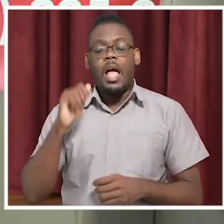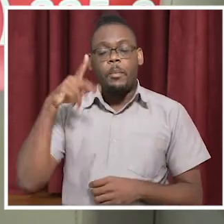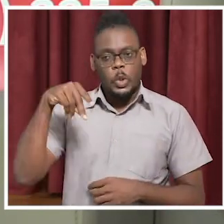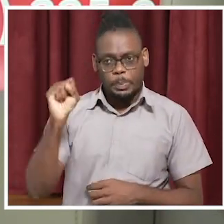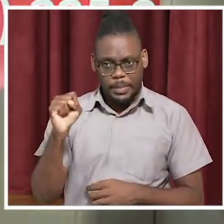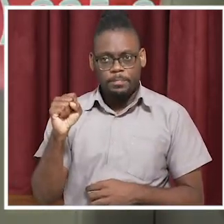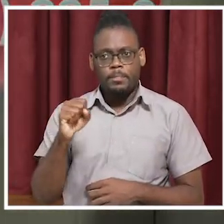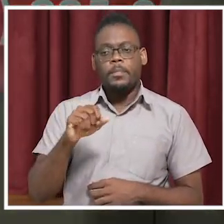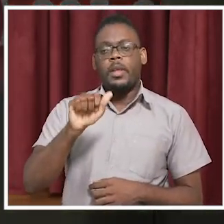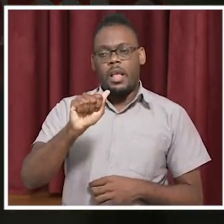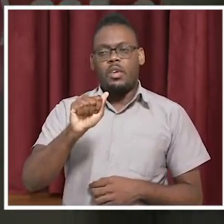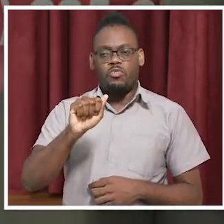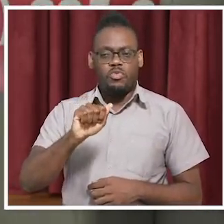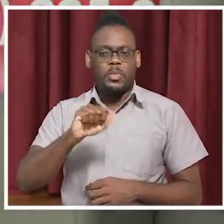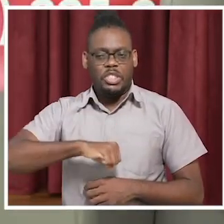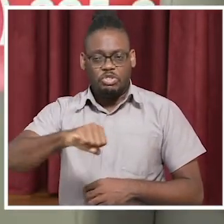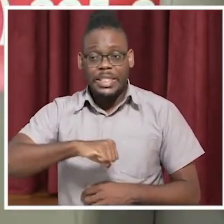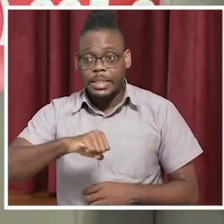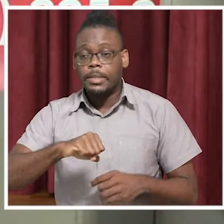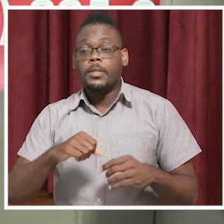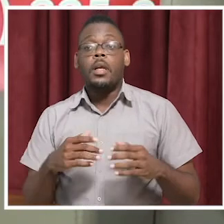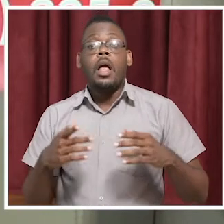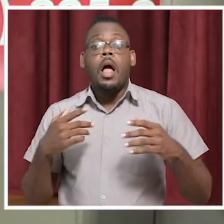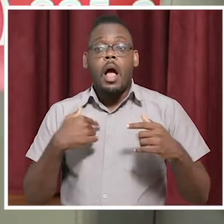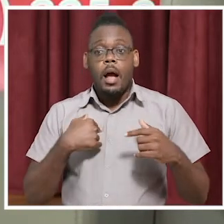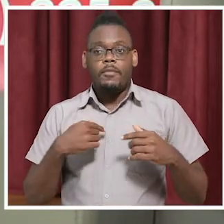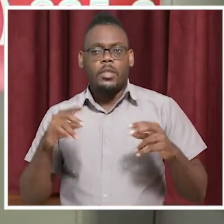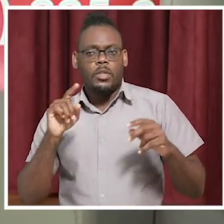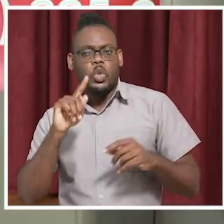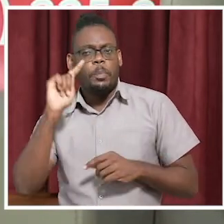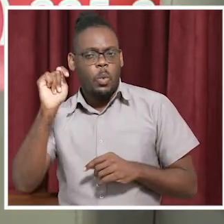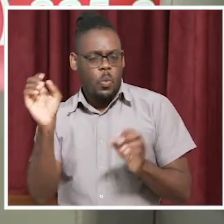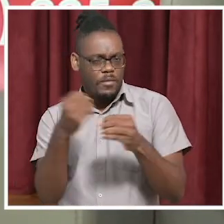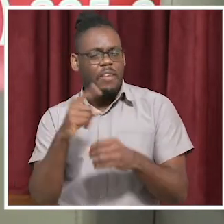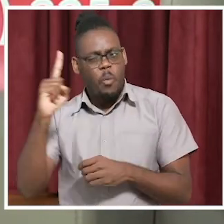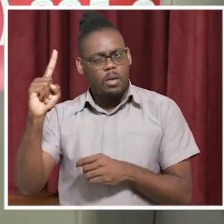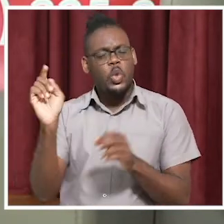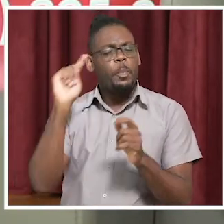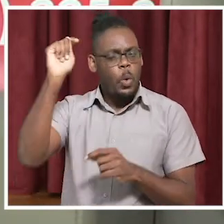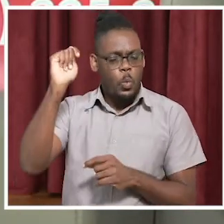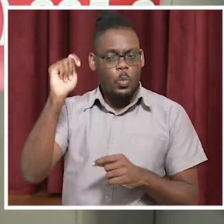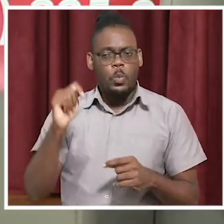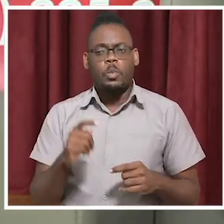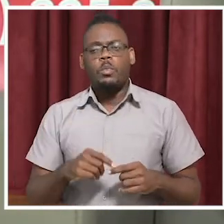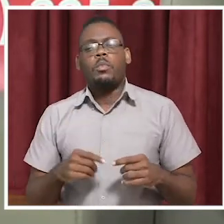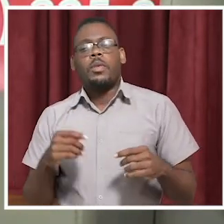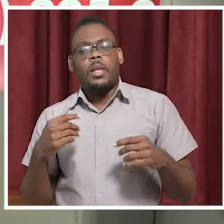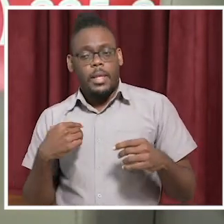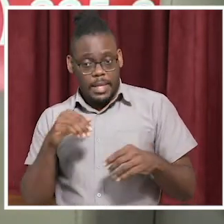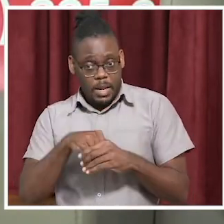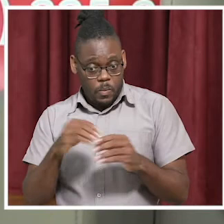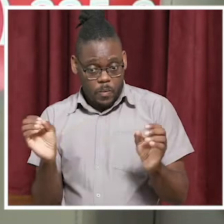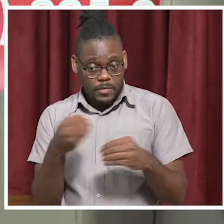Tobago office located at number 91 Barrington's Court. We are also in office. Full day, the staff